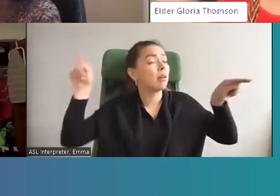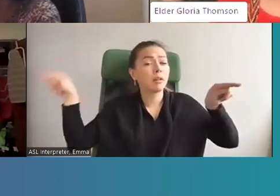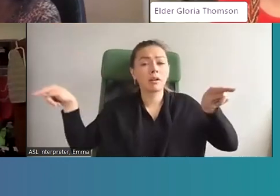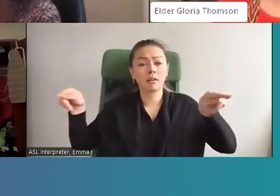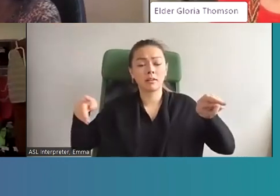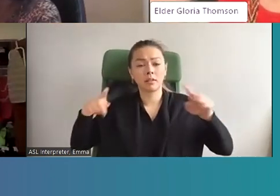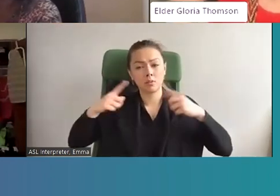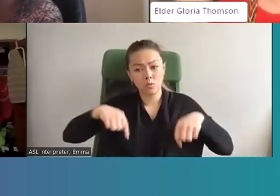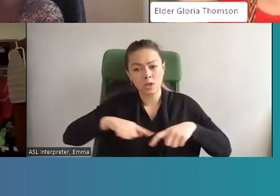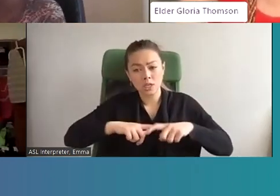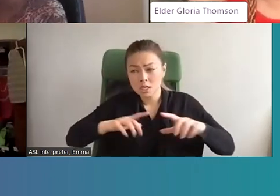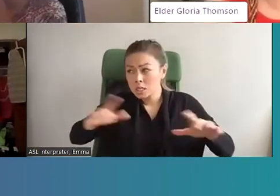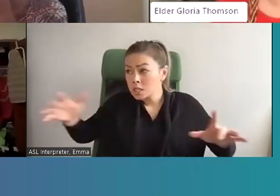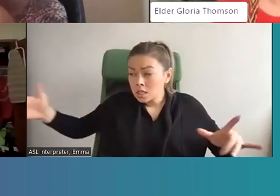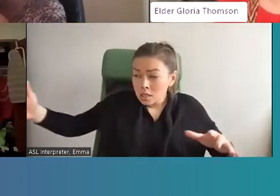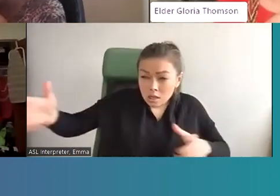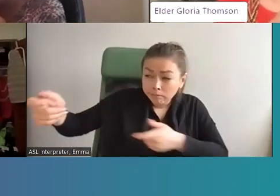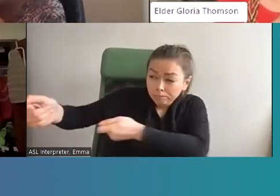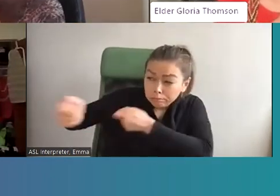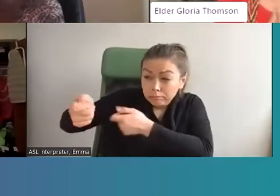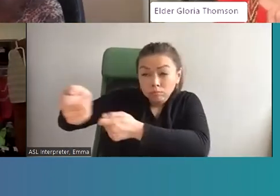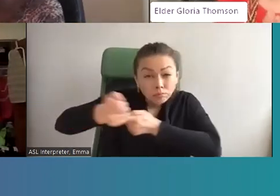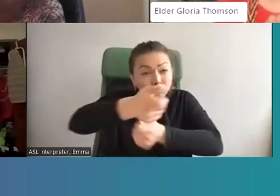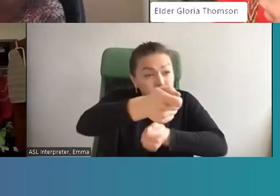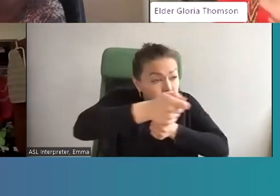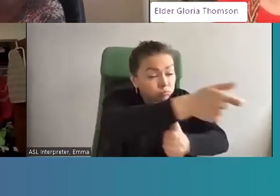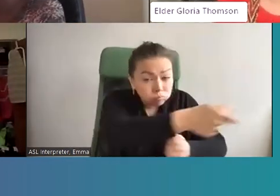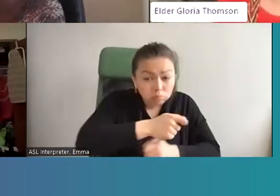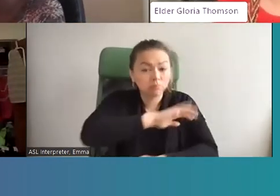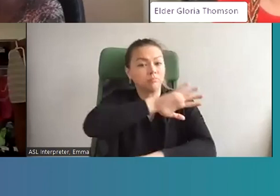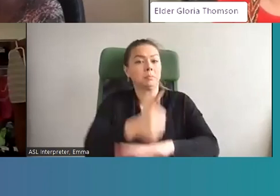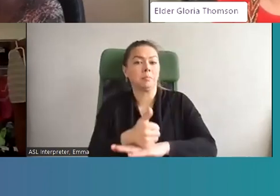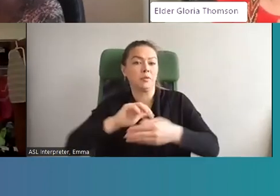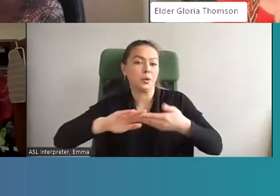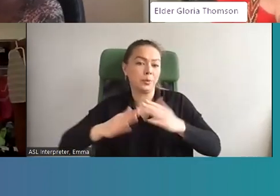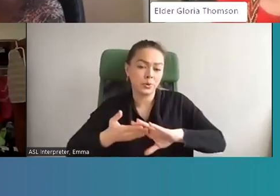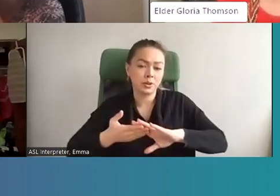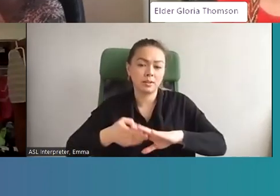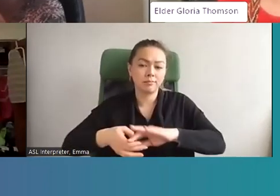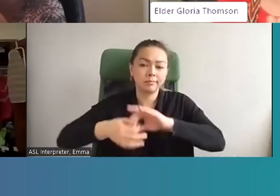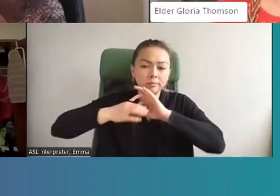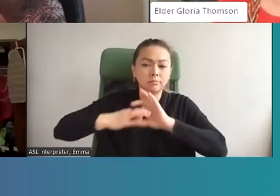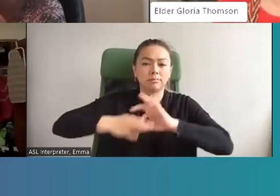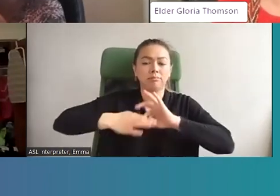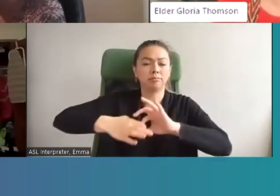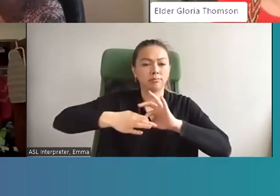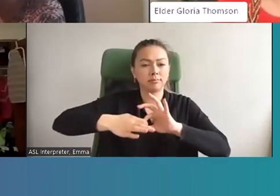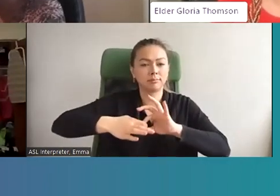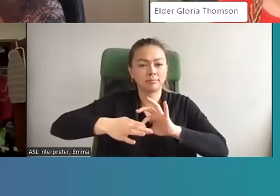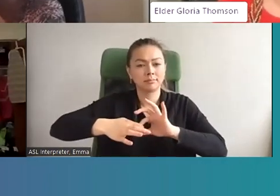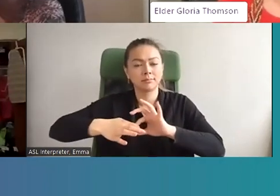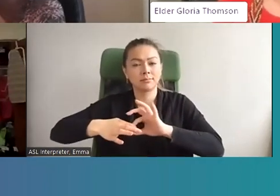create the community, to create the relationship that Elder Norma so